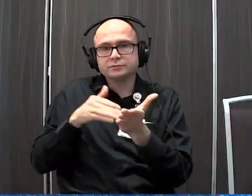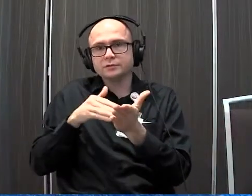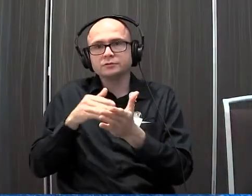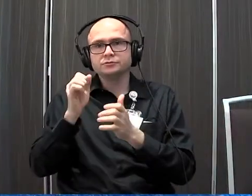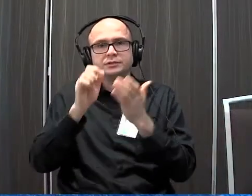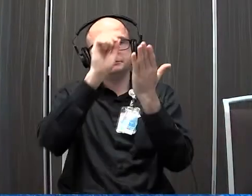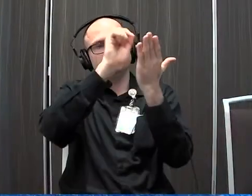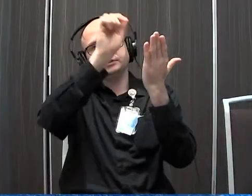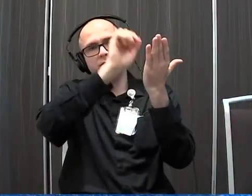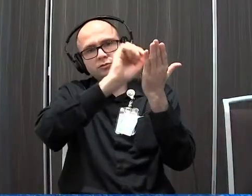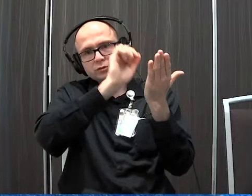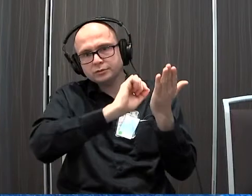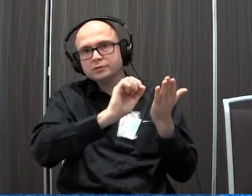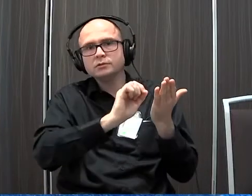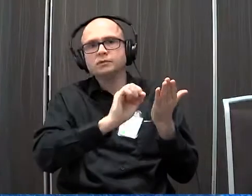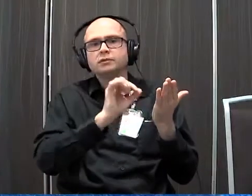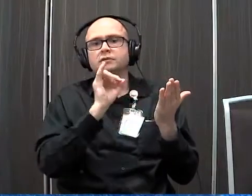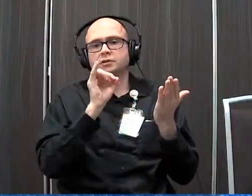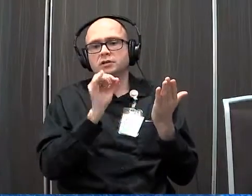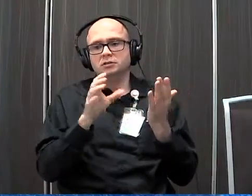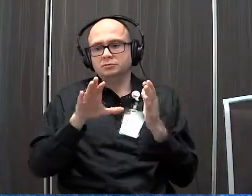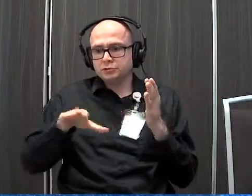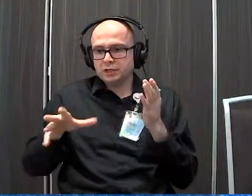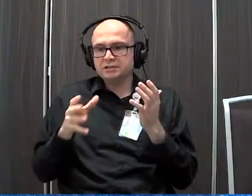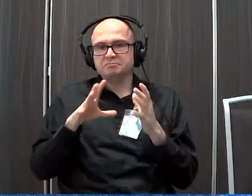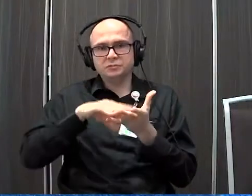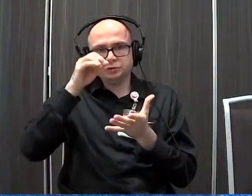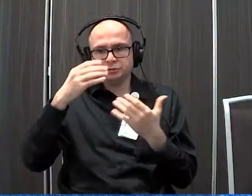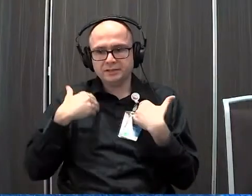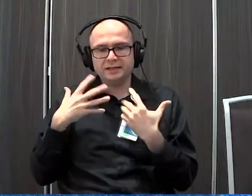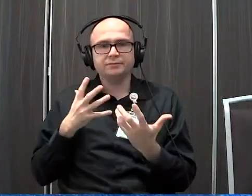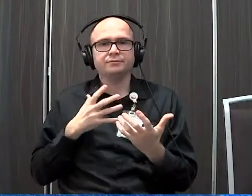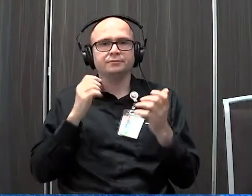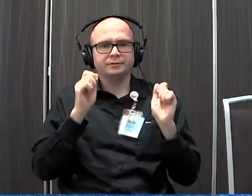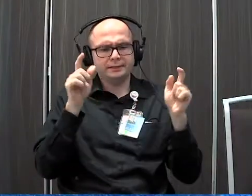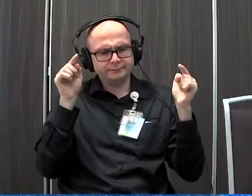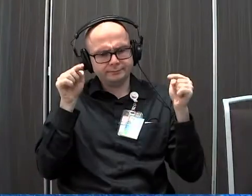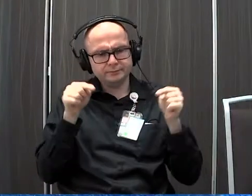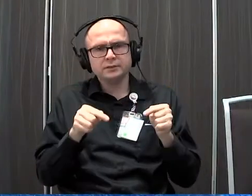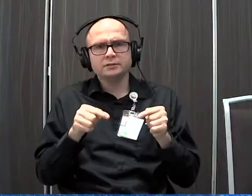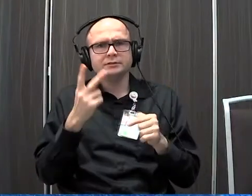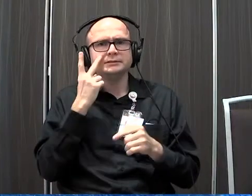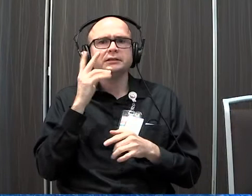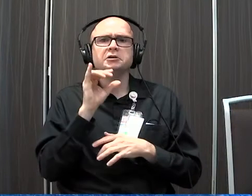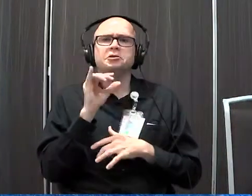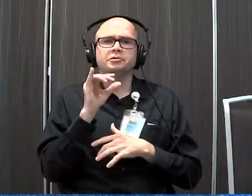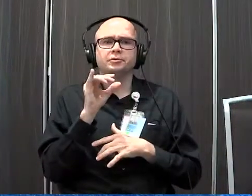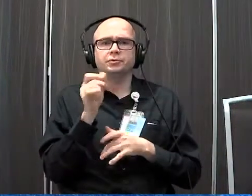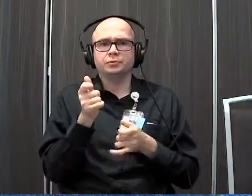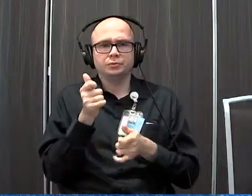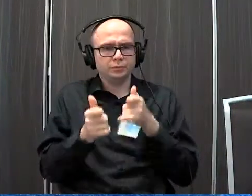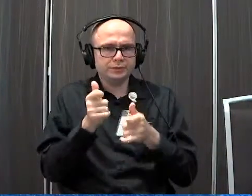which characteristic the specific child or student has. So you can kind of narrow down the checklist to see, okay, what